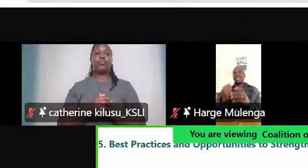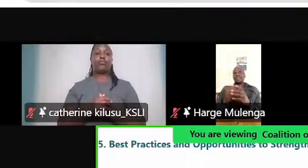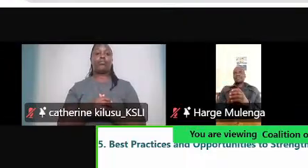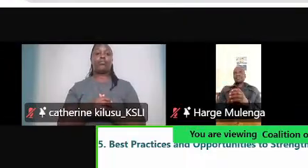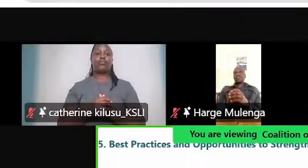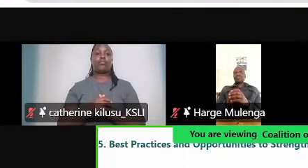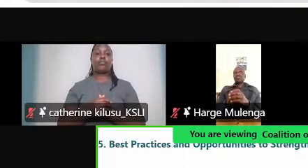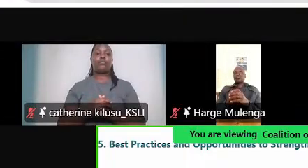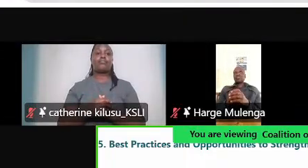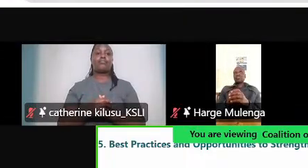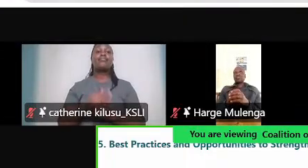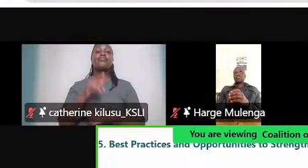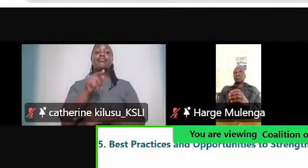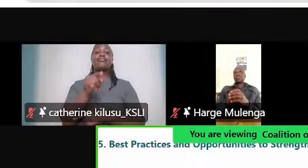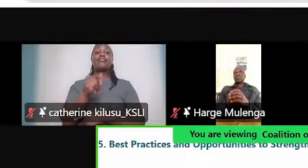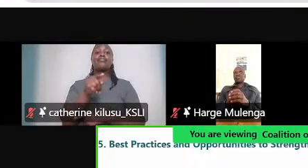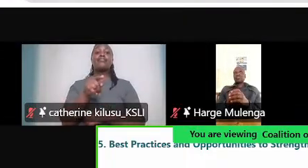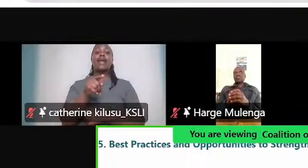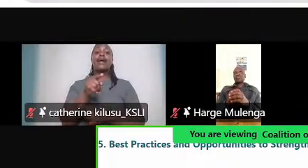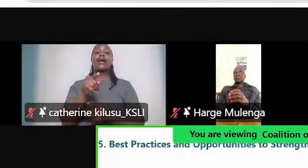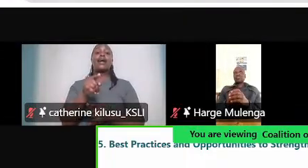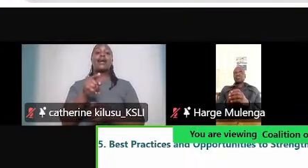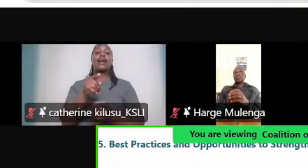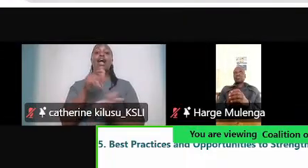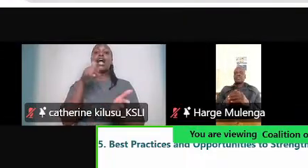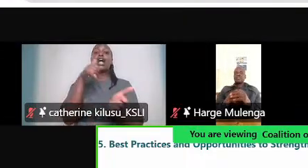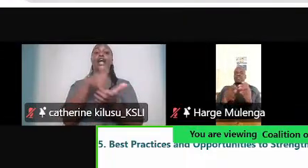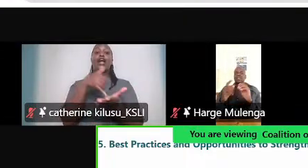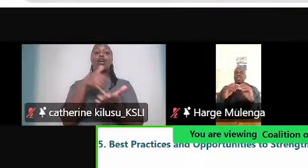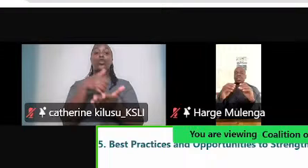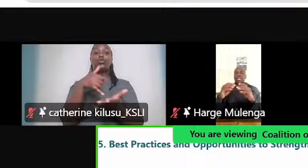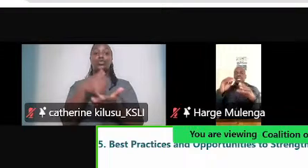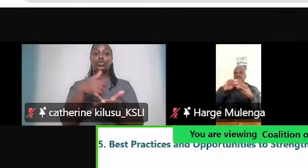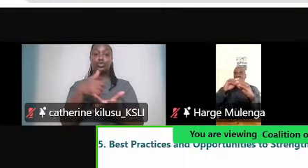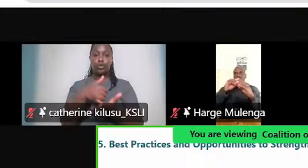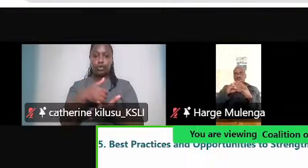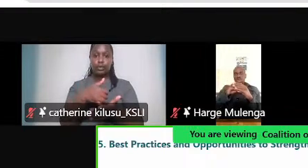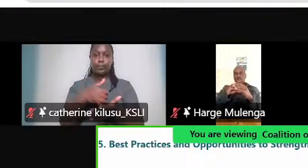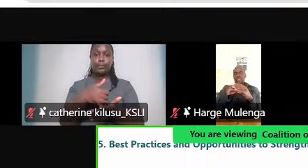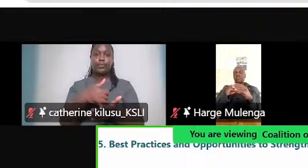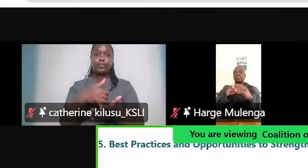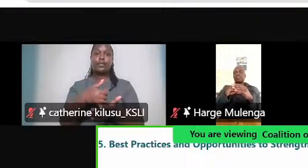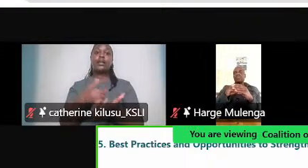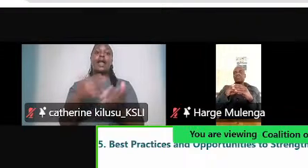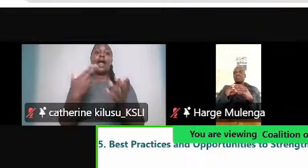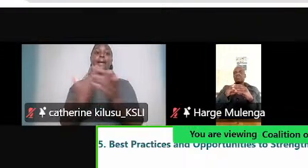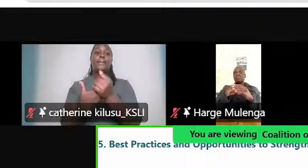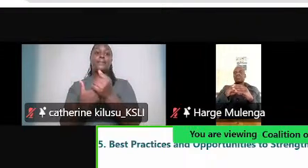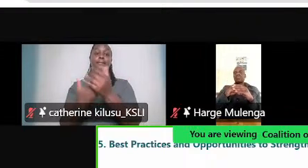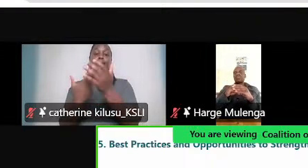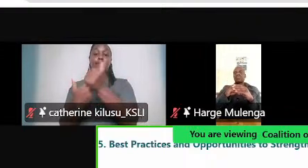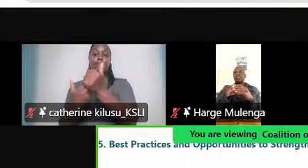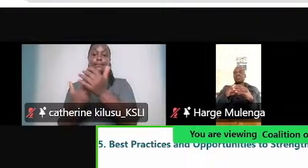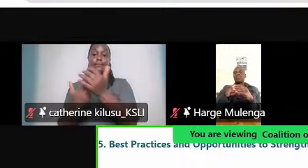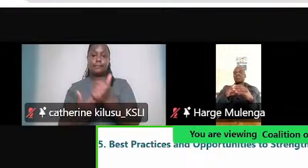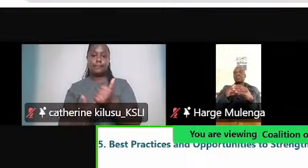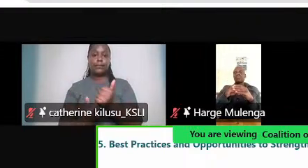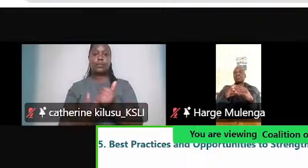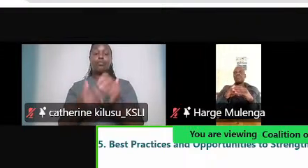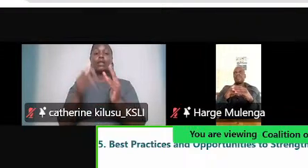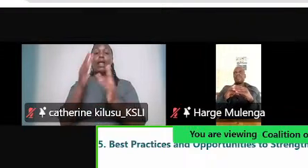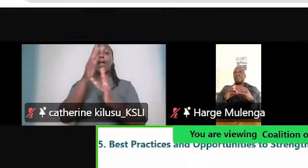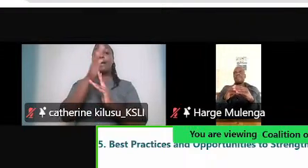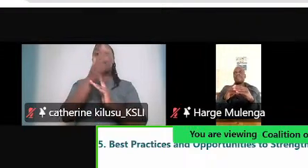the inclusion modalities and success partnership treated between the